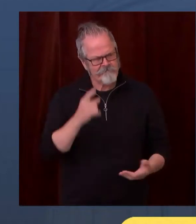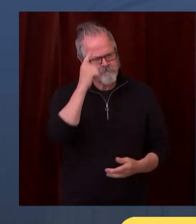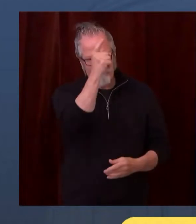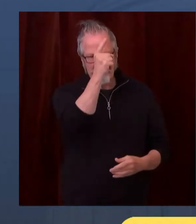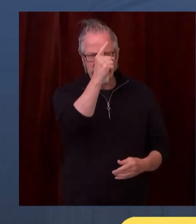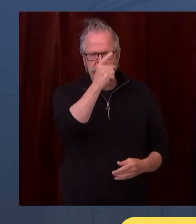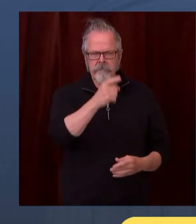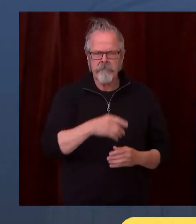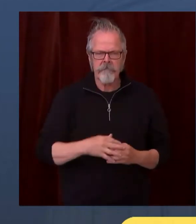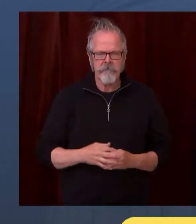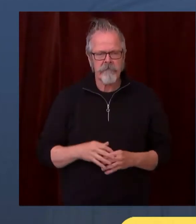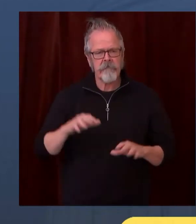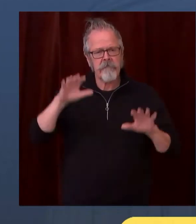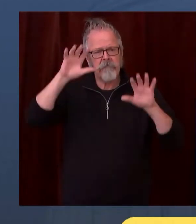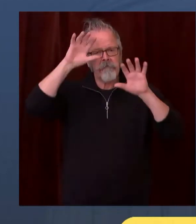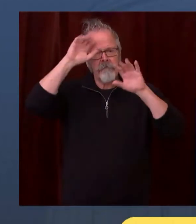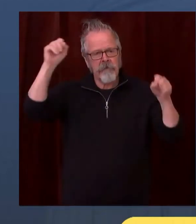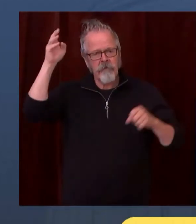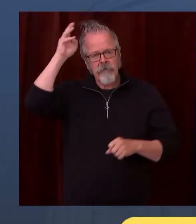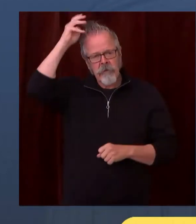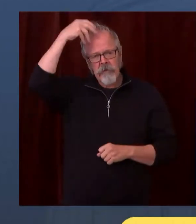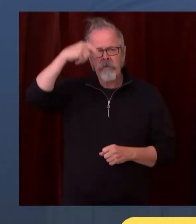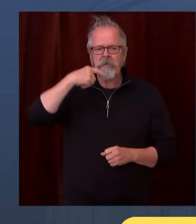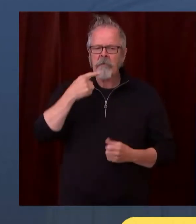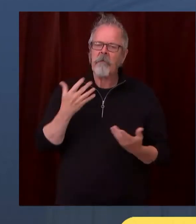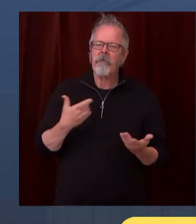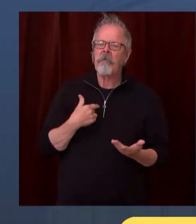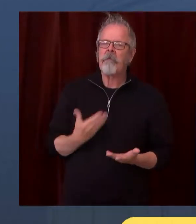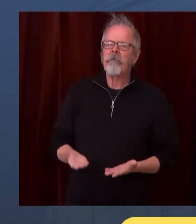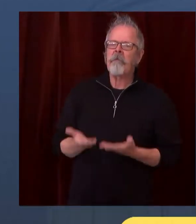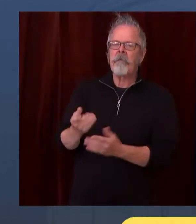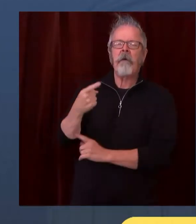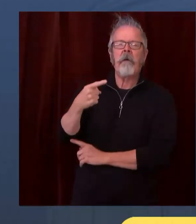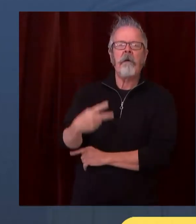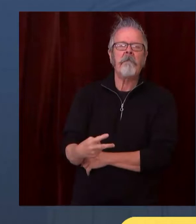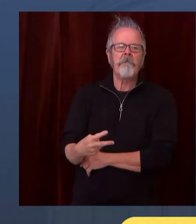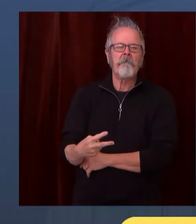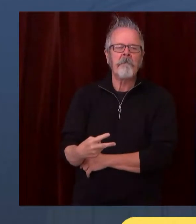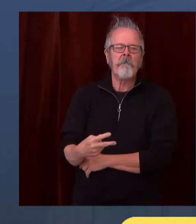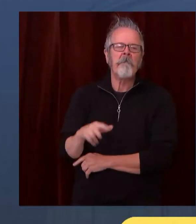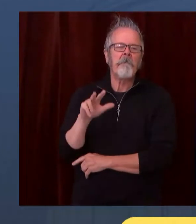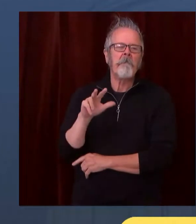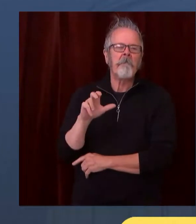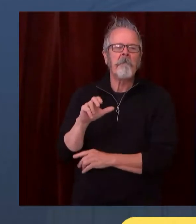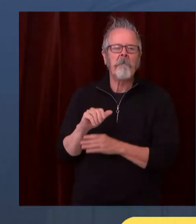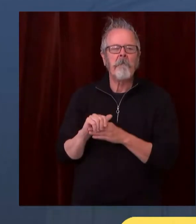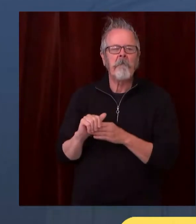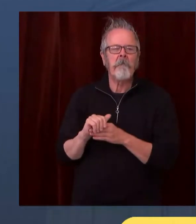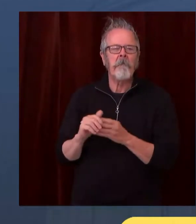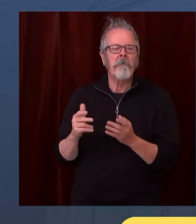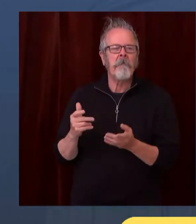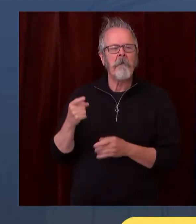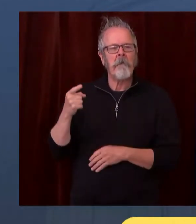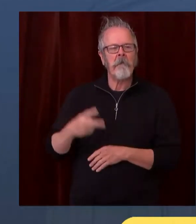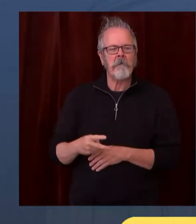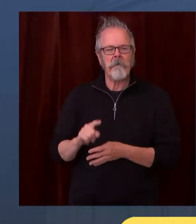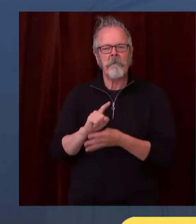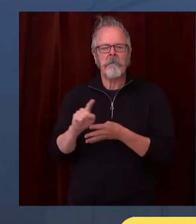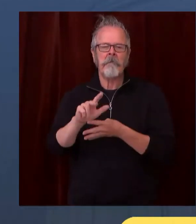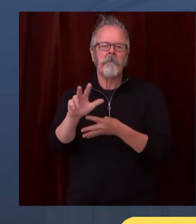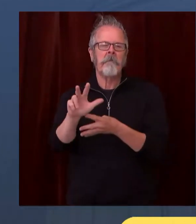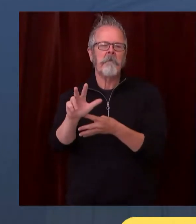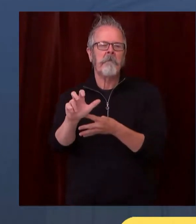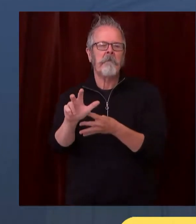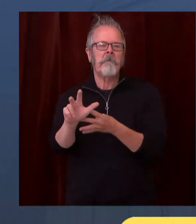president, to cut in half these benefits. So essentially only about $300 of federal dollars would come into these families, and